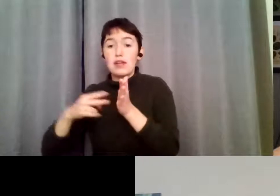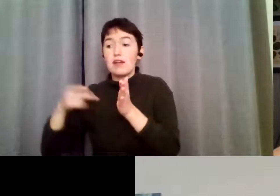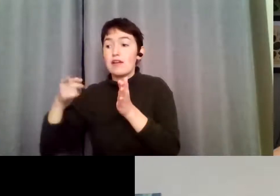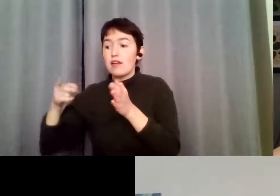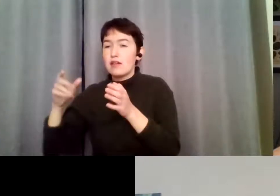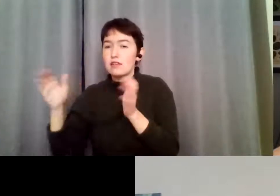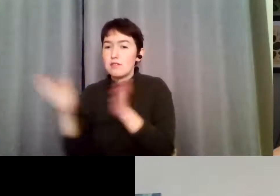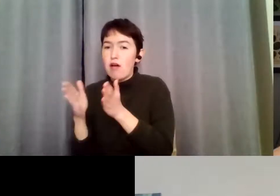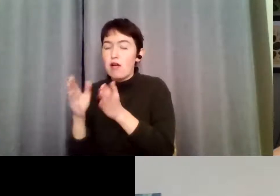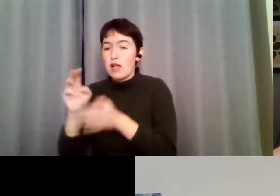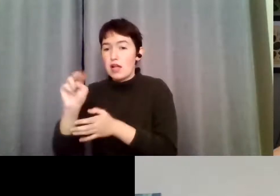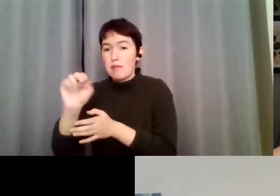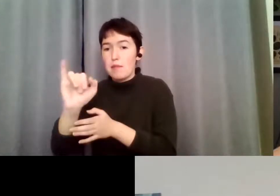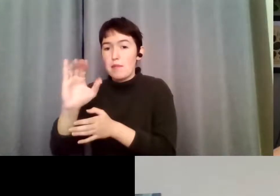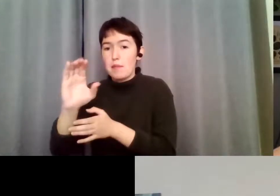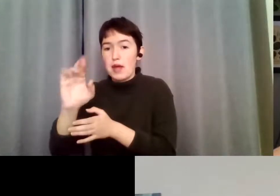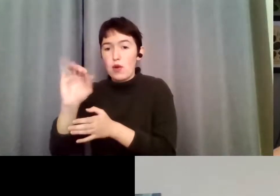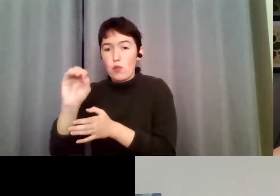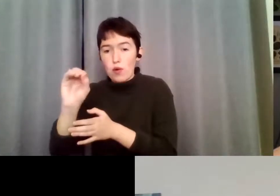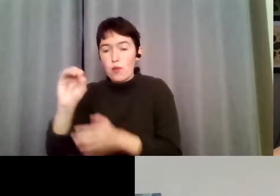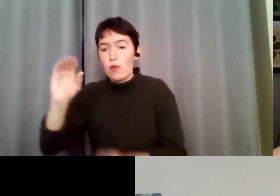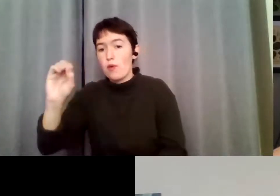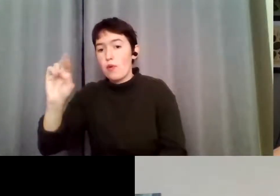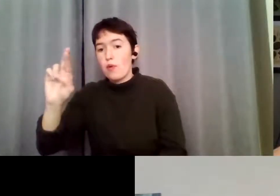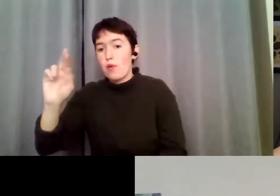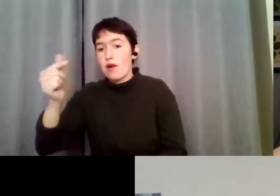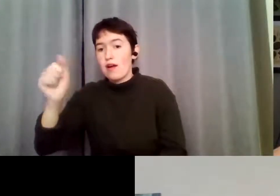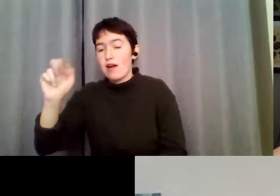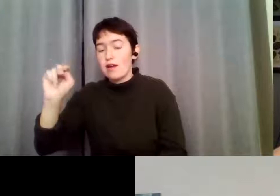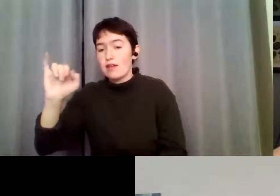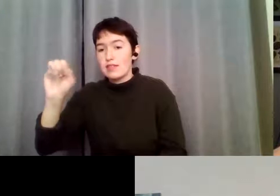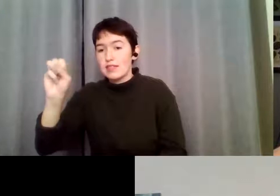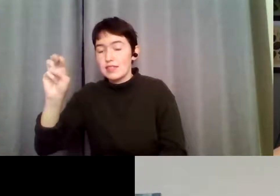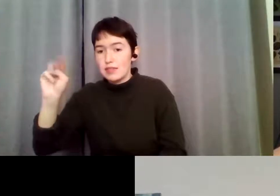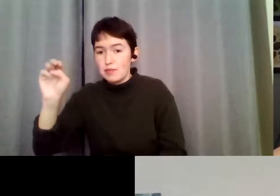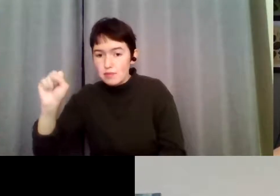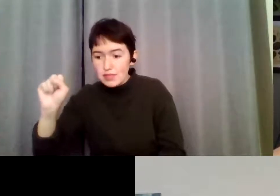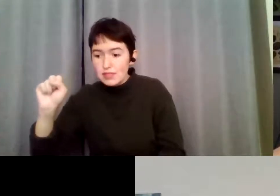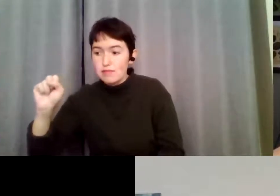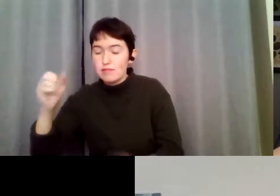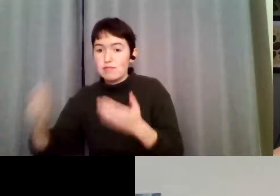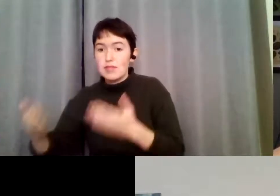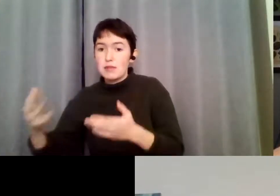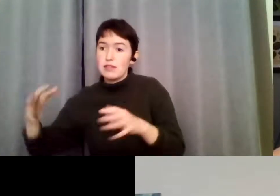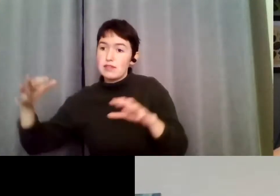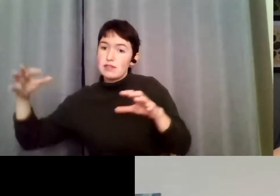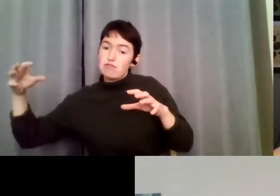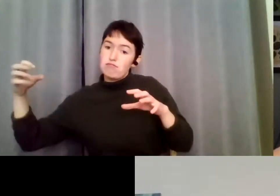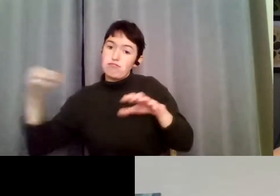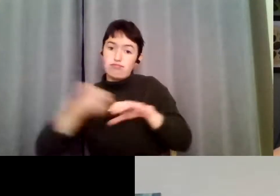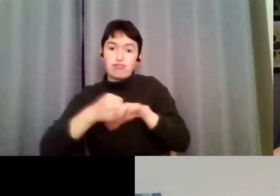might have been some tiny microorganisms on board that spacecraft that might have landed on the moon. So we might have accidentally sent life forms to the